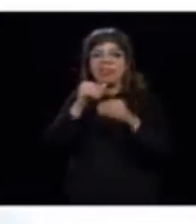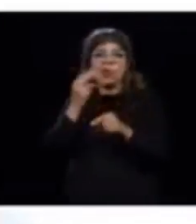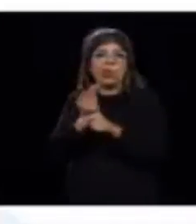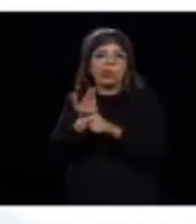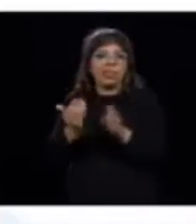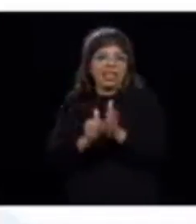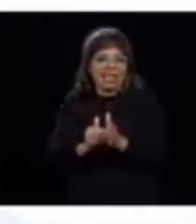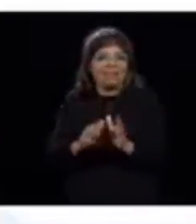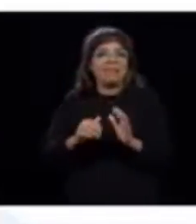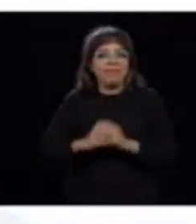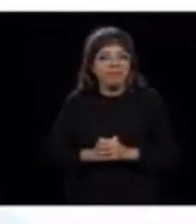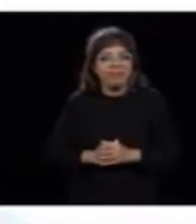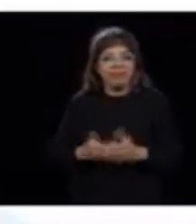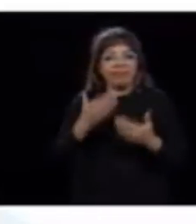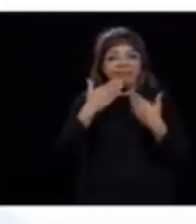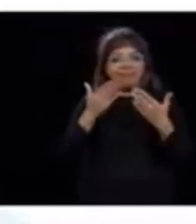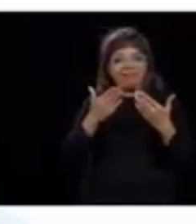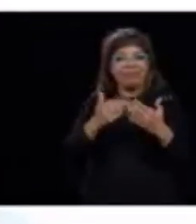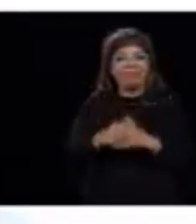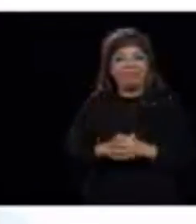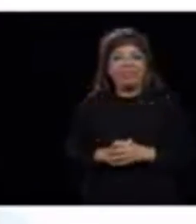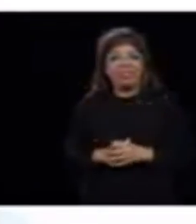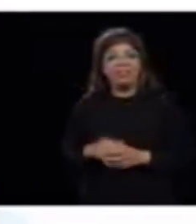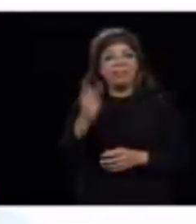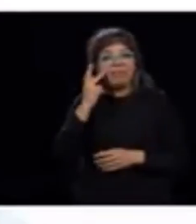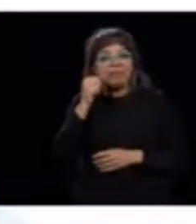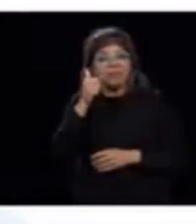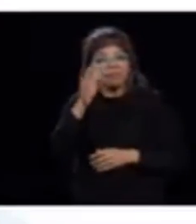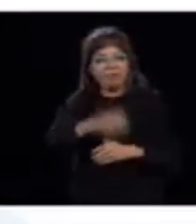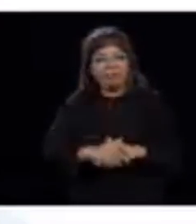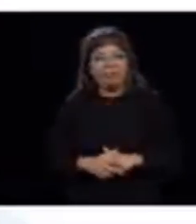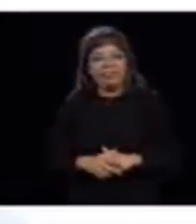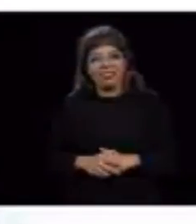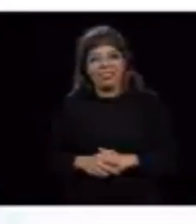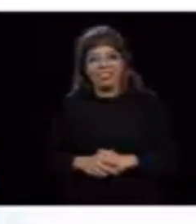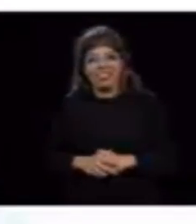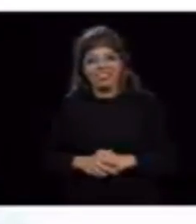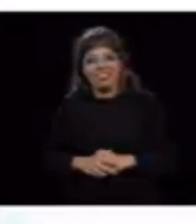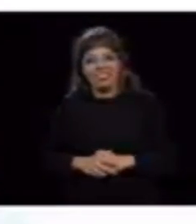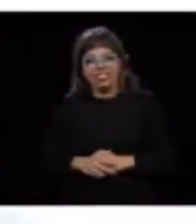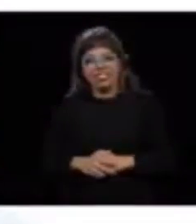thank you very much c'est ce qui complète pour cette conférence de presse à demain you